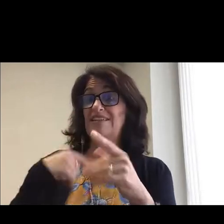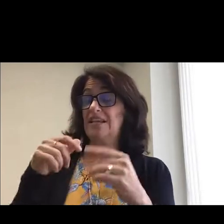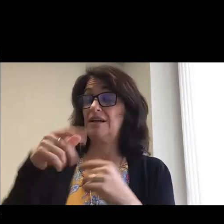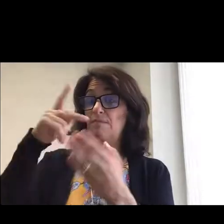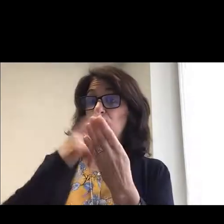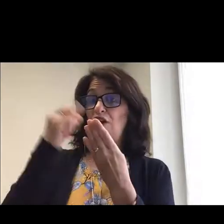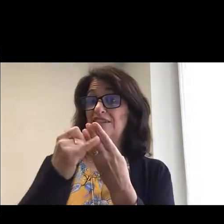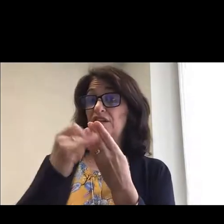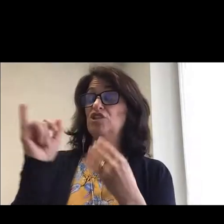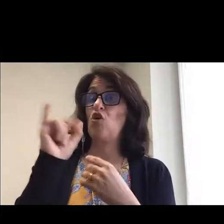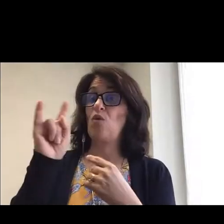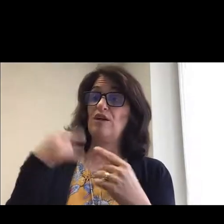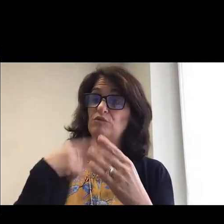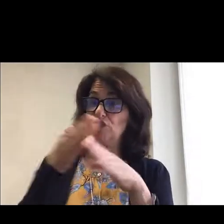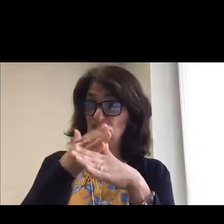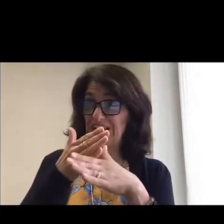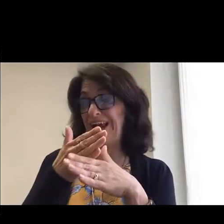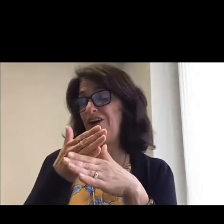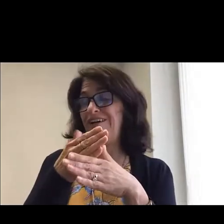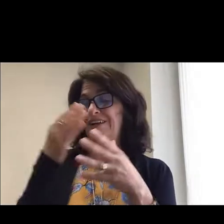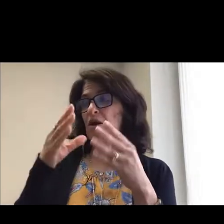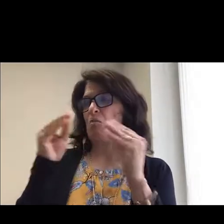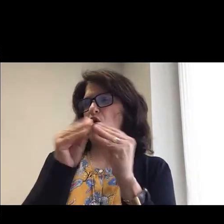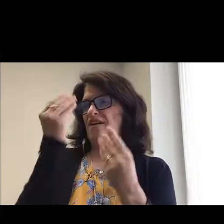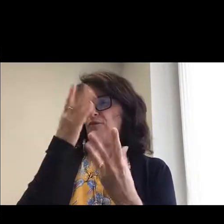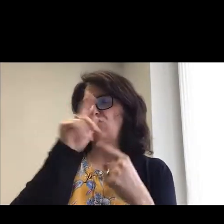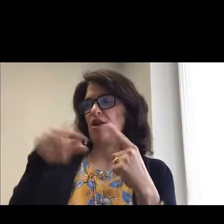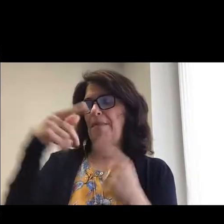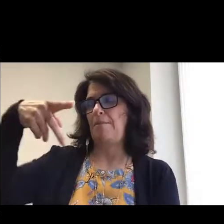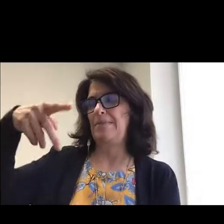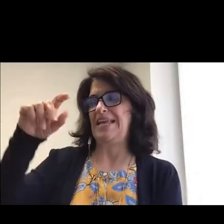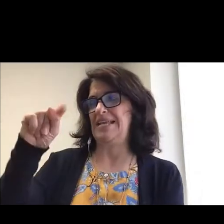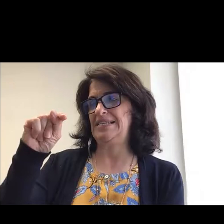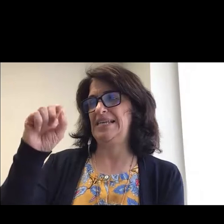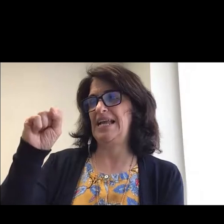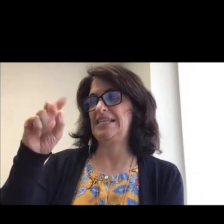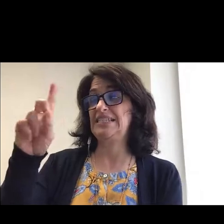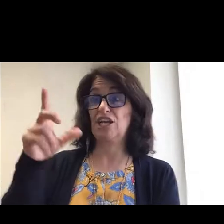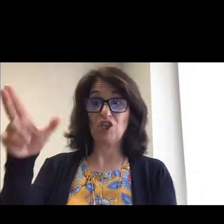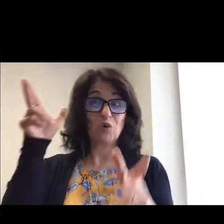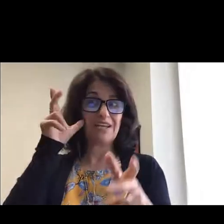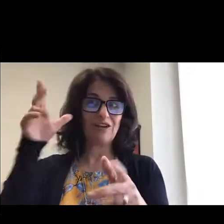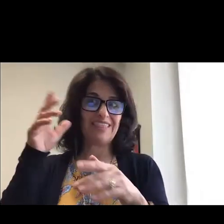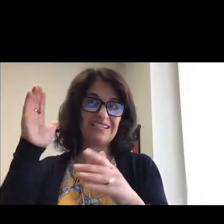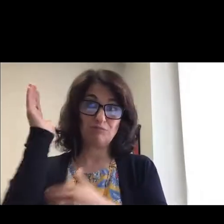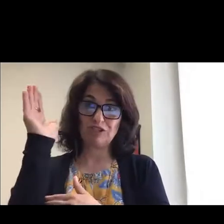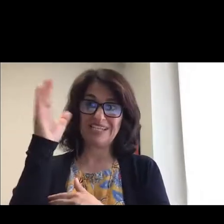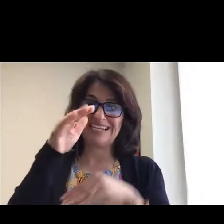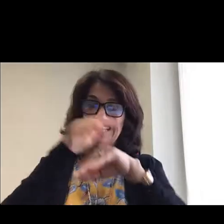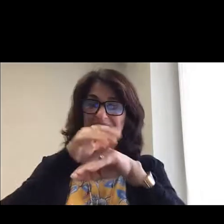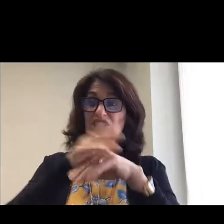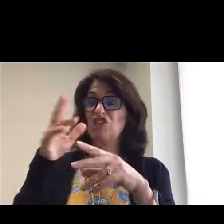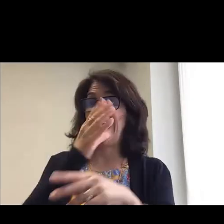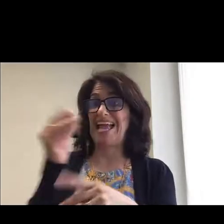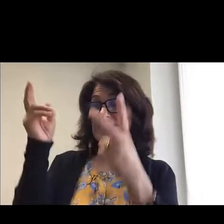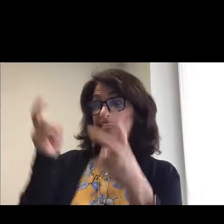information about treatment for post-traumatic stress disorder. You can hear this presentation in English and download copies